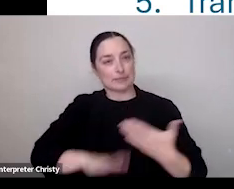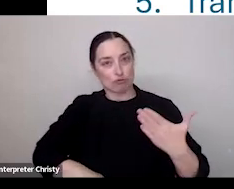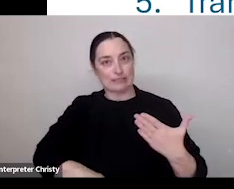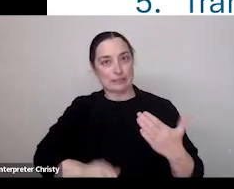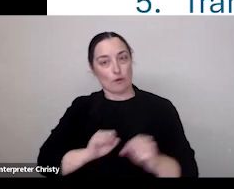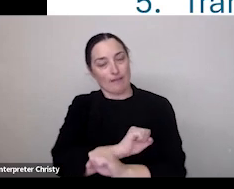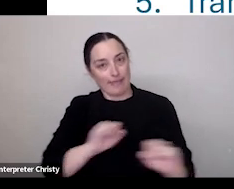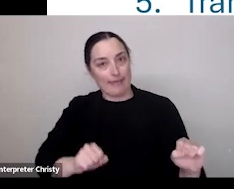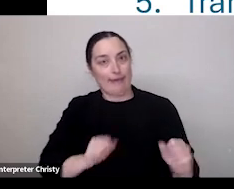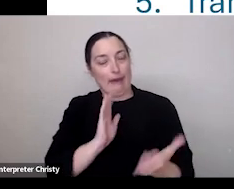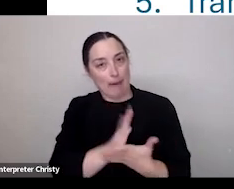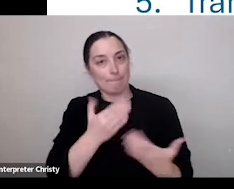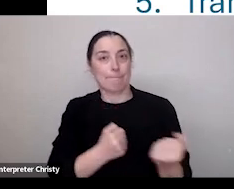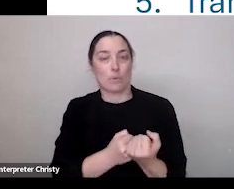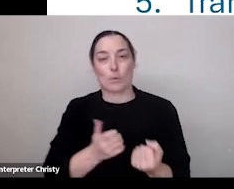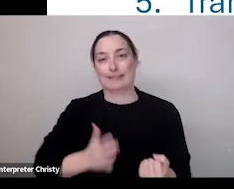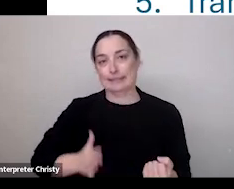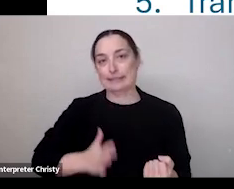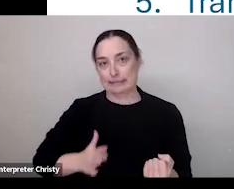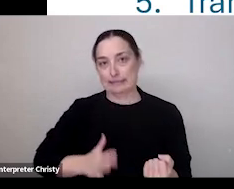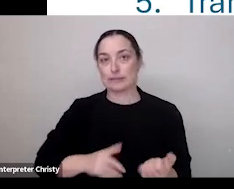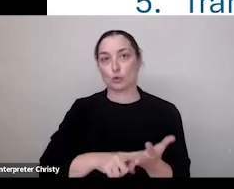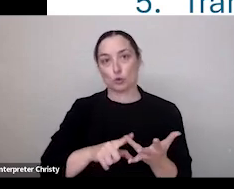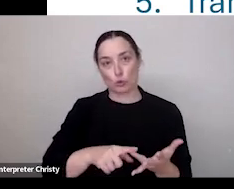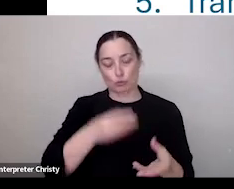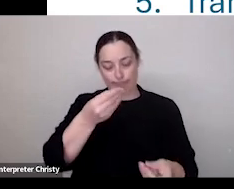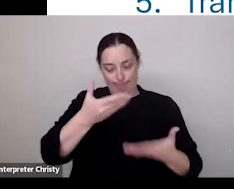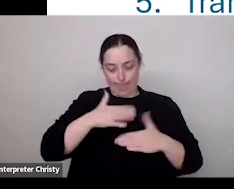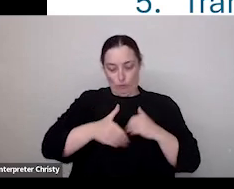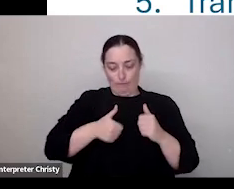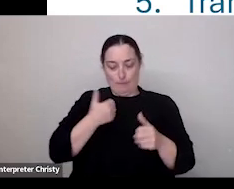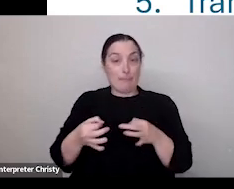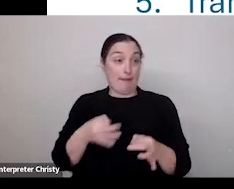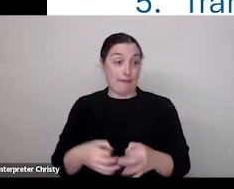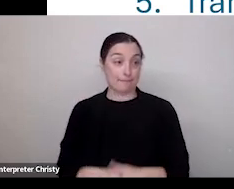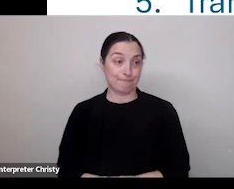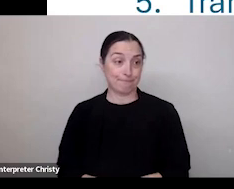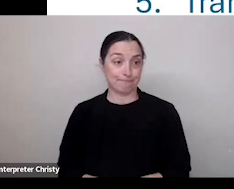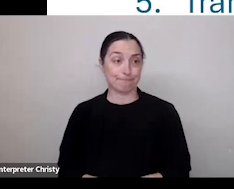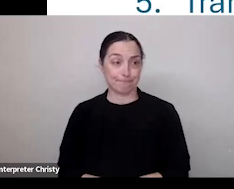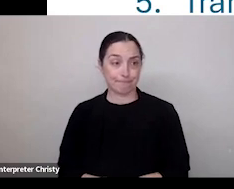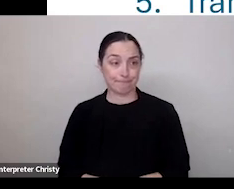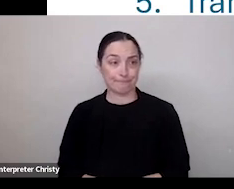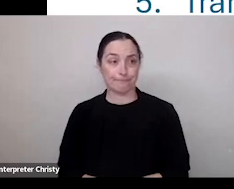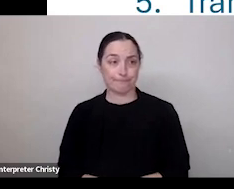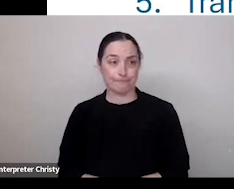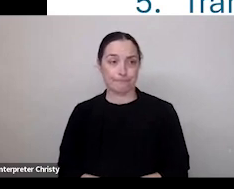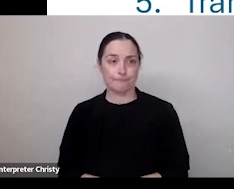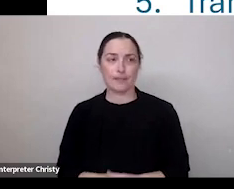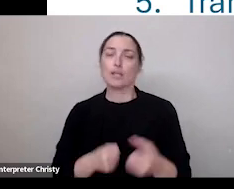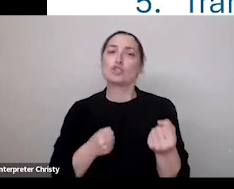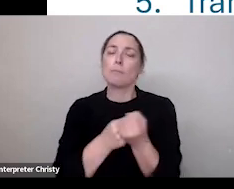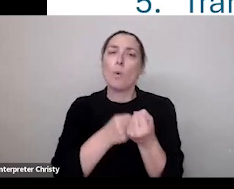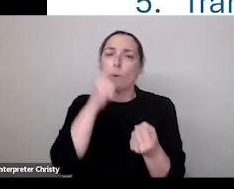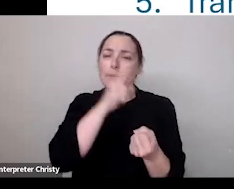needs actually involve and entail to inform emergency planning. Support people to have a personal